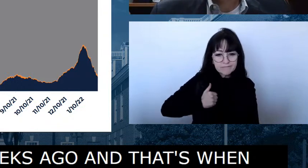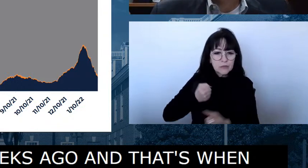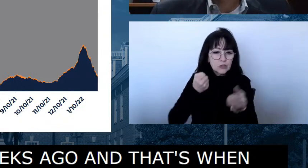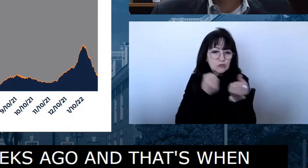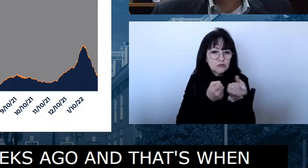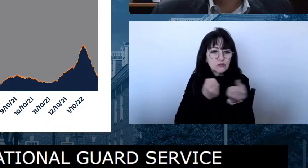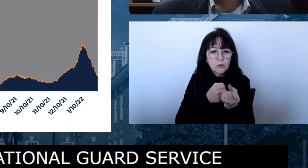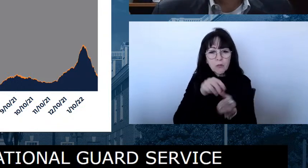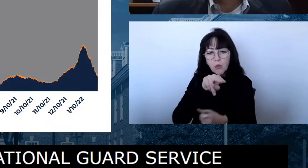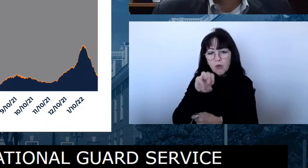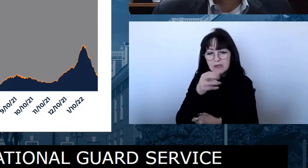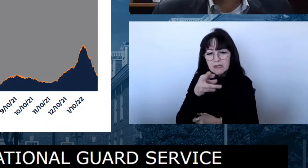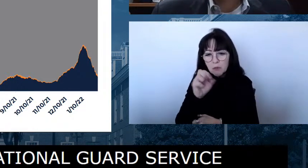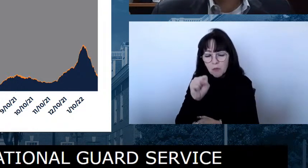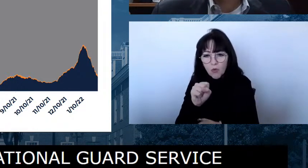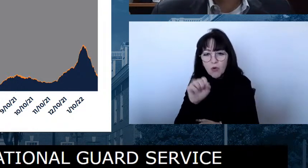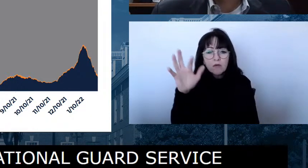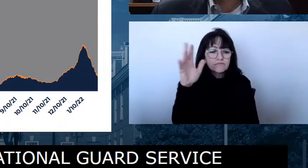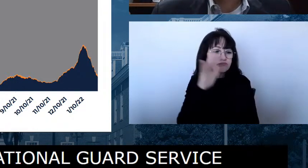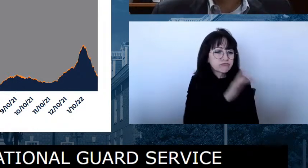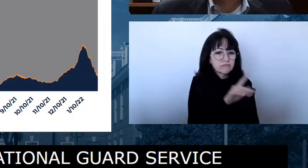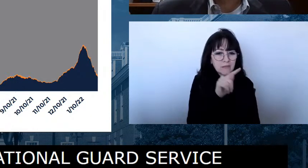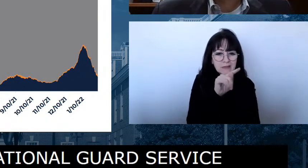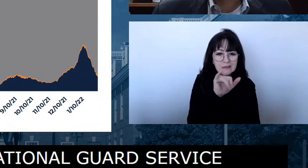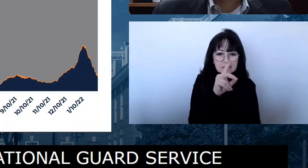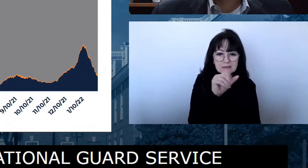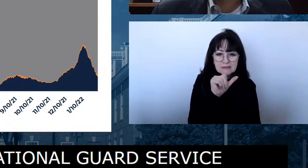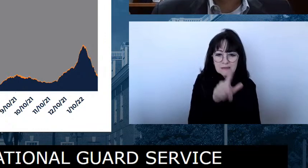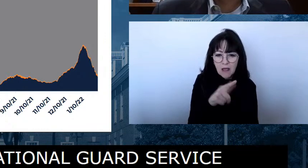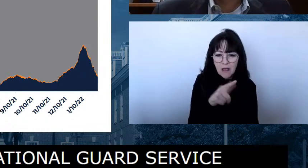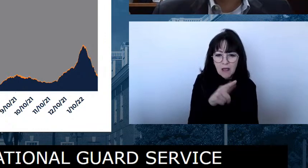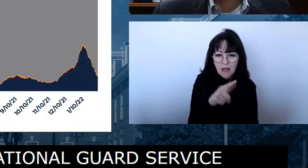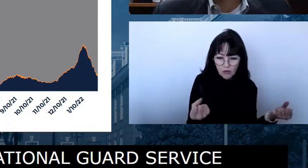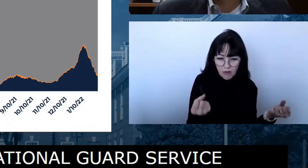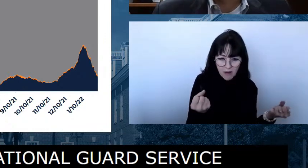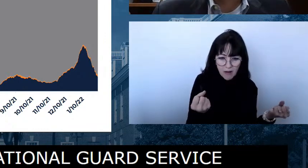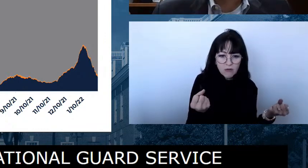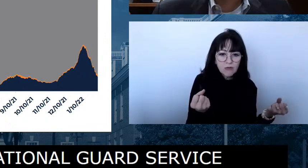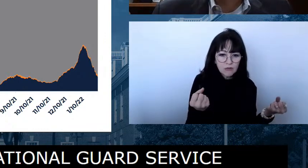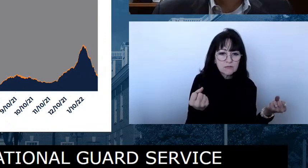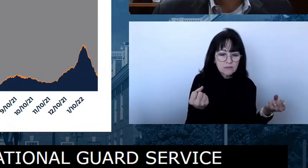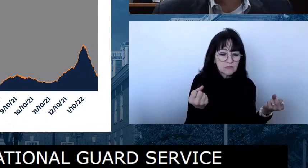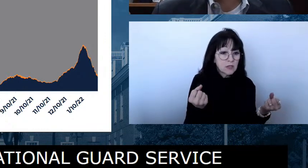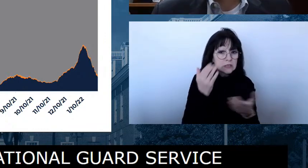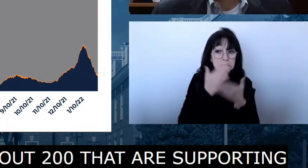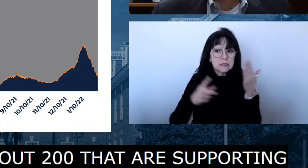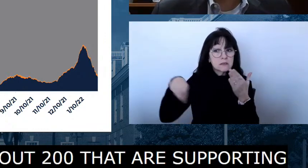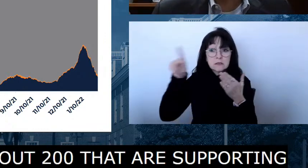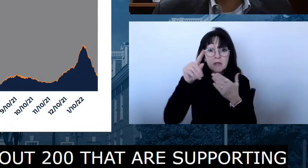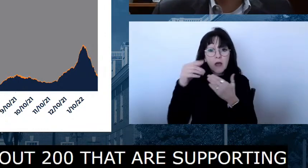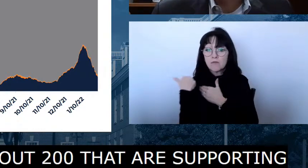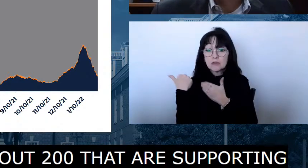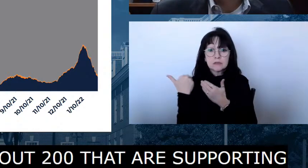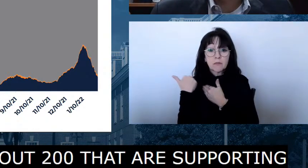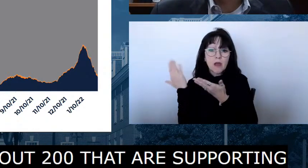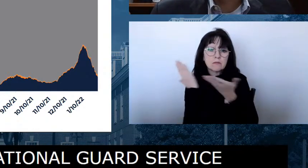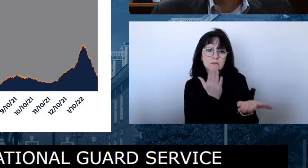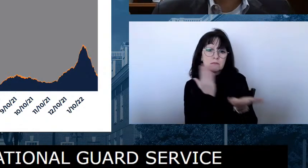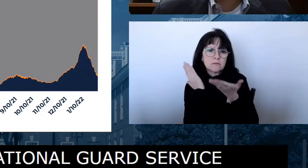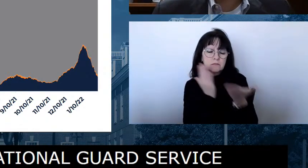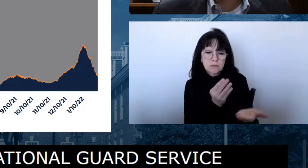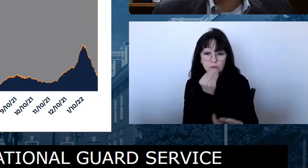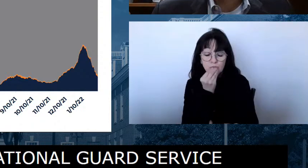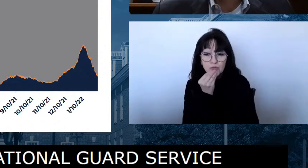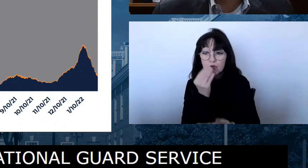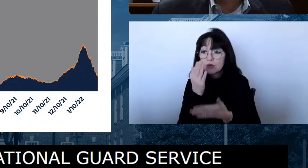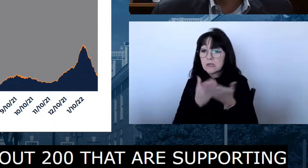down to Title, to some capacity, whether it's delivering meals, moving patients around, helping